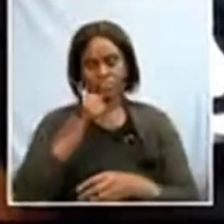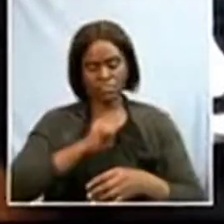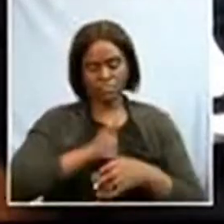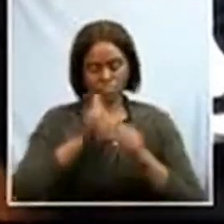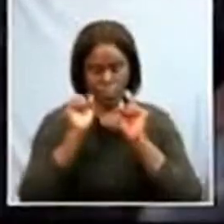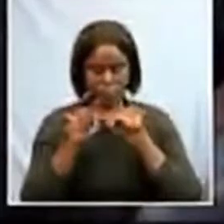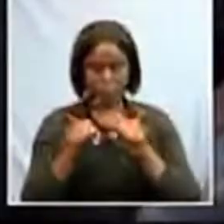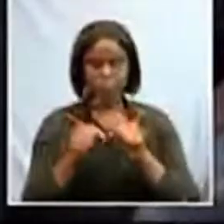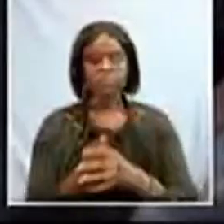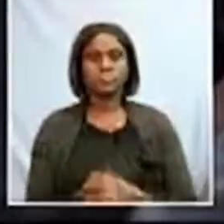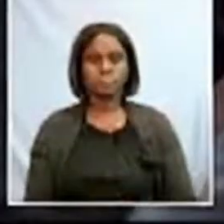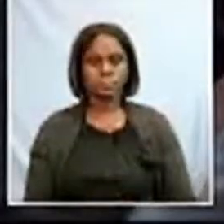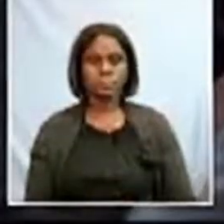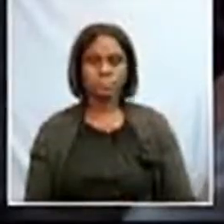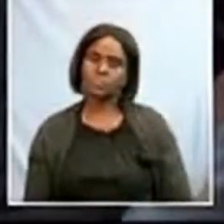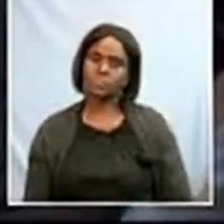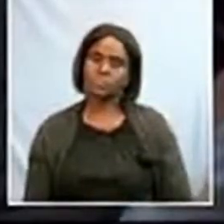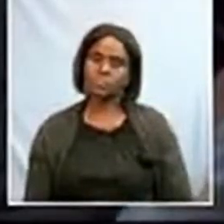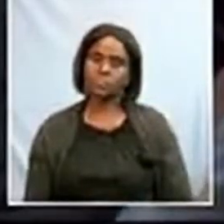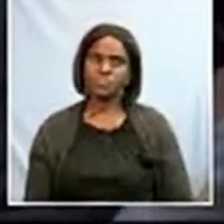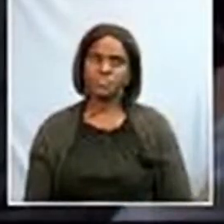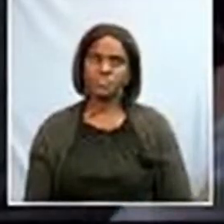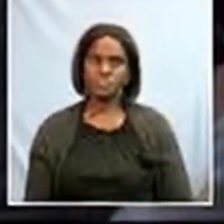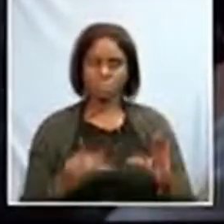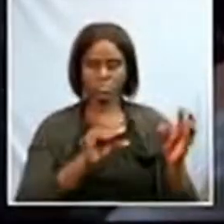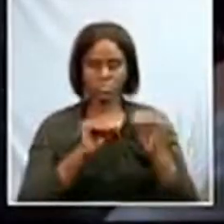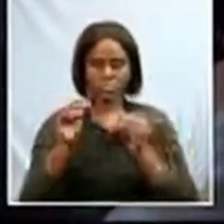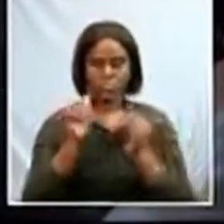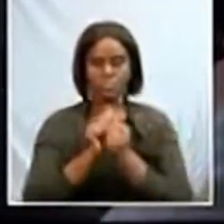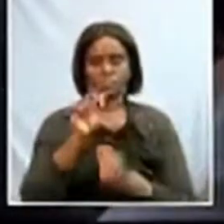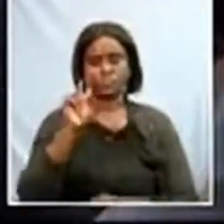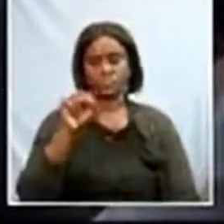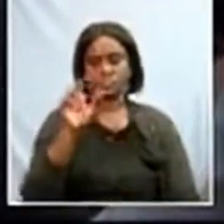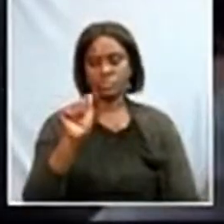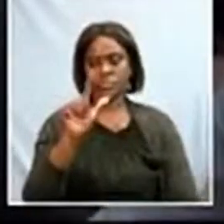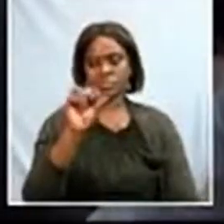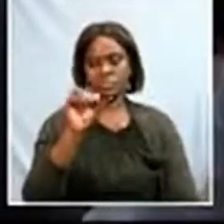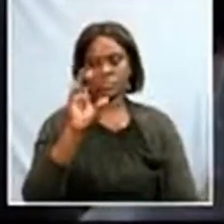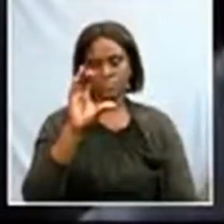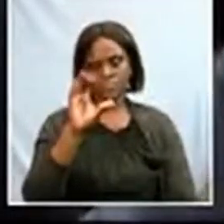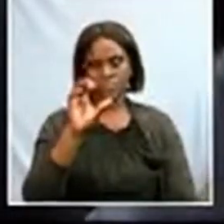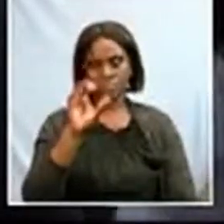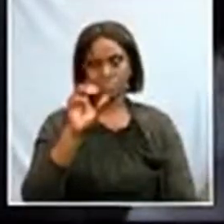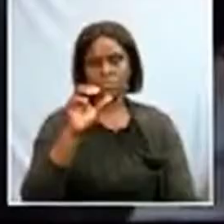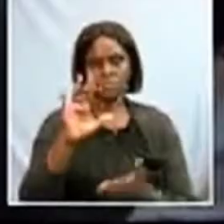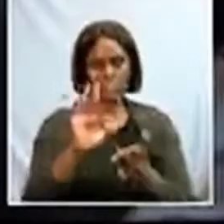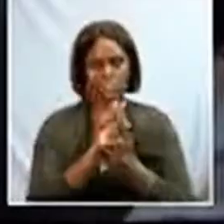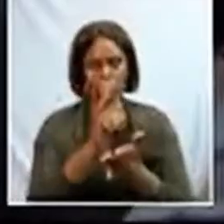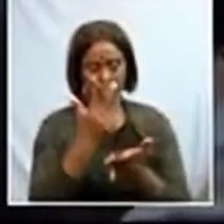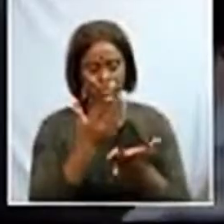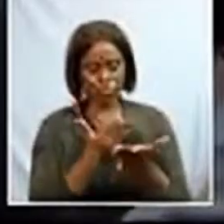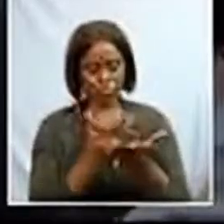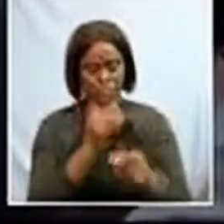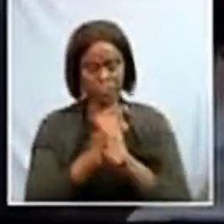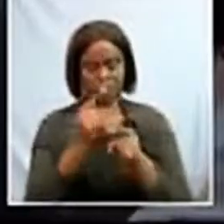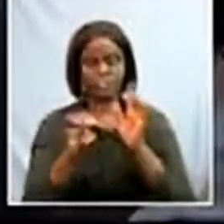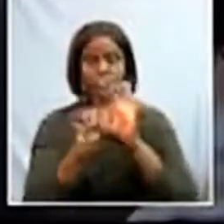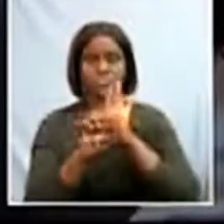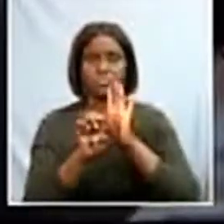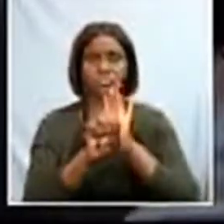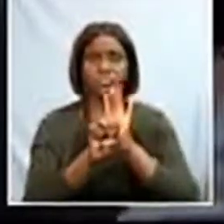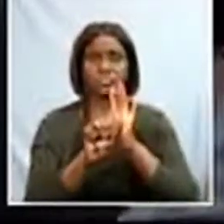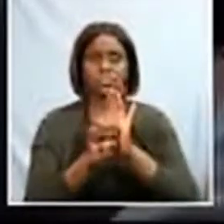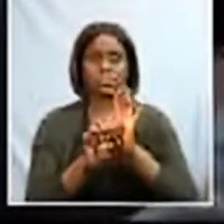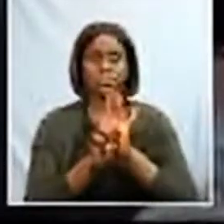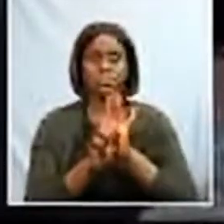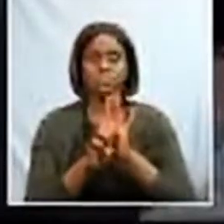can, we need to move with NALOLO for construction projects. On page 3, it's just an example.